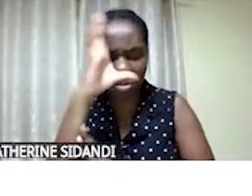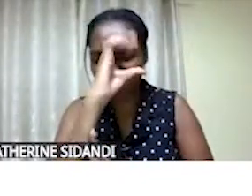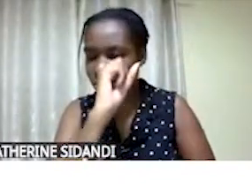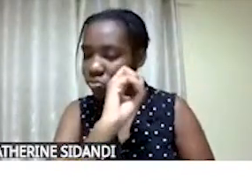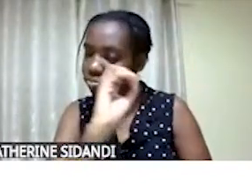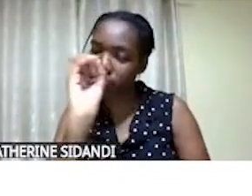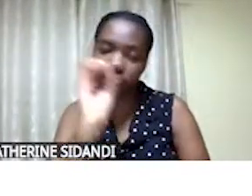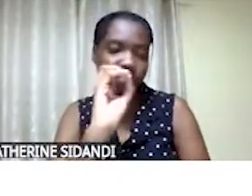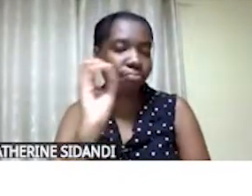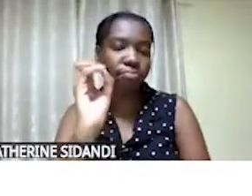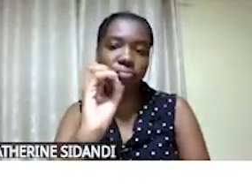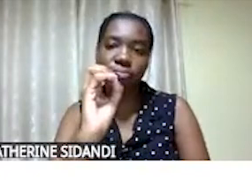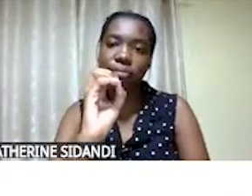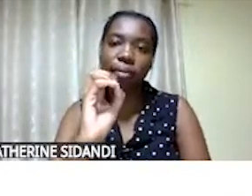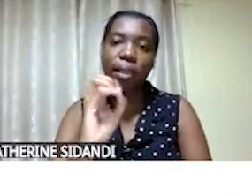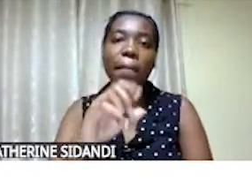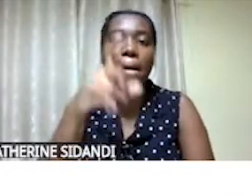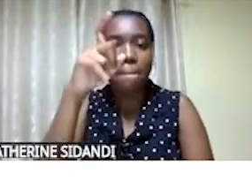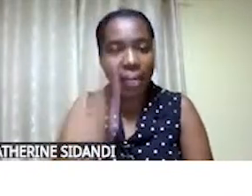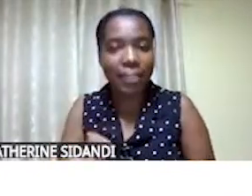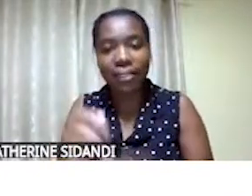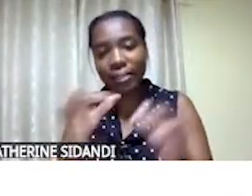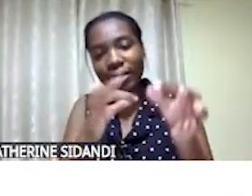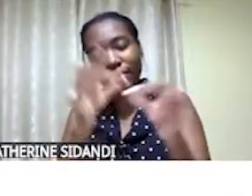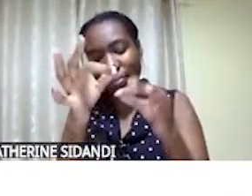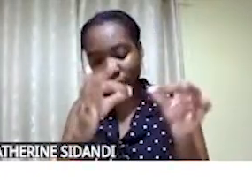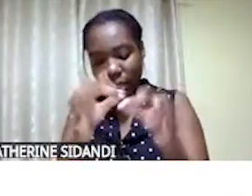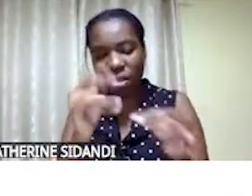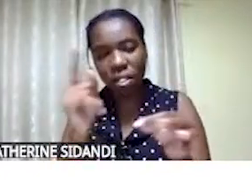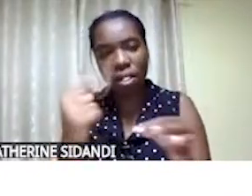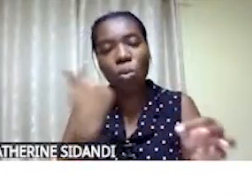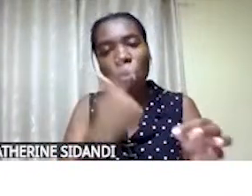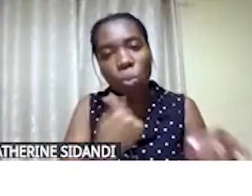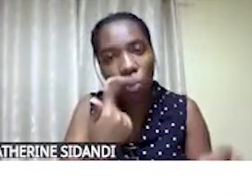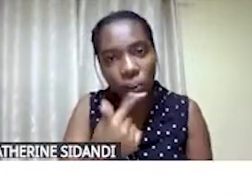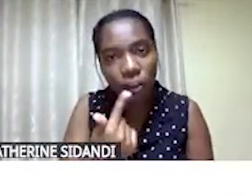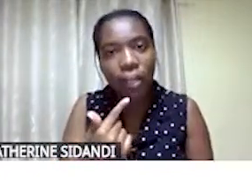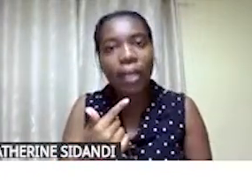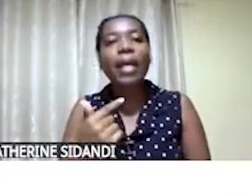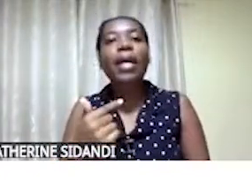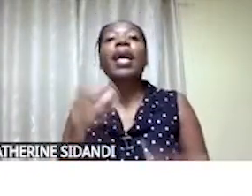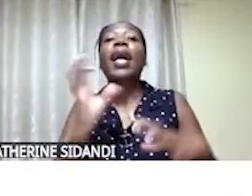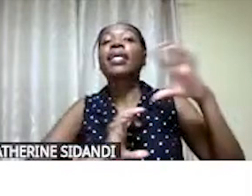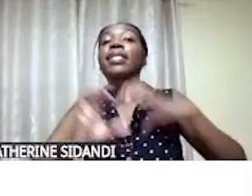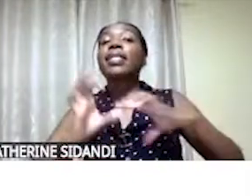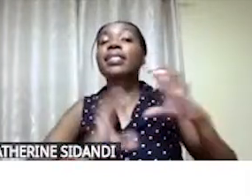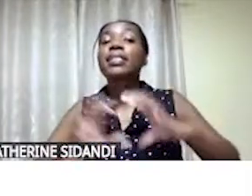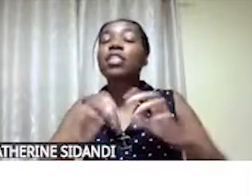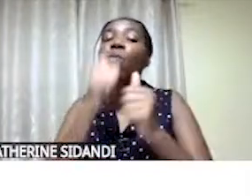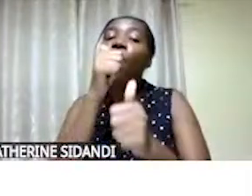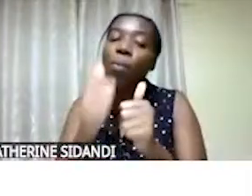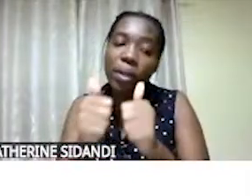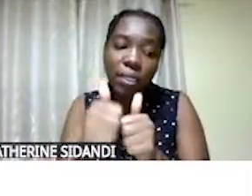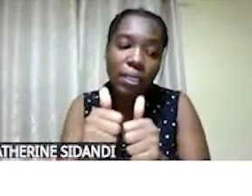describe who they are. You want to describe their characteristics. You want to describe how they move. You